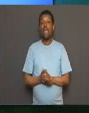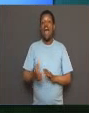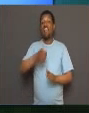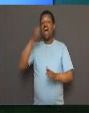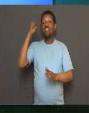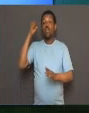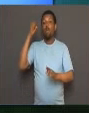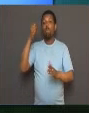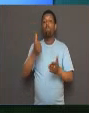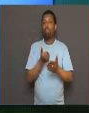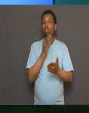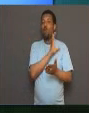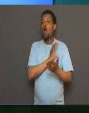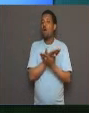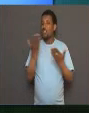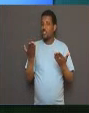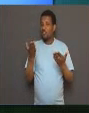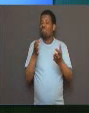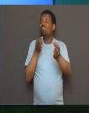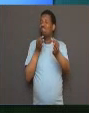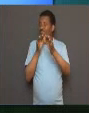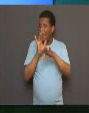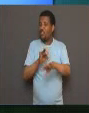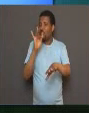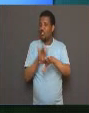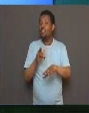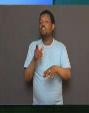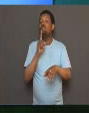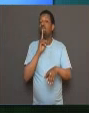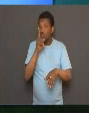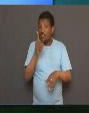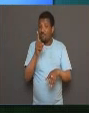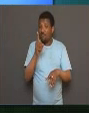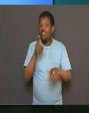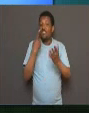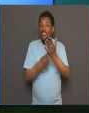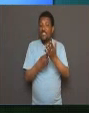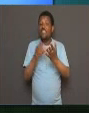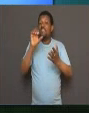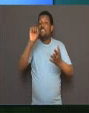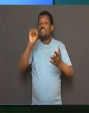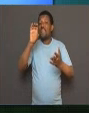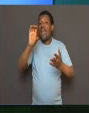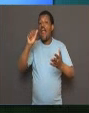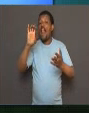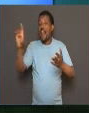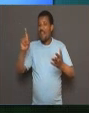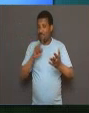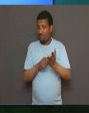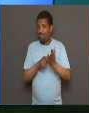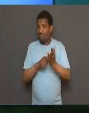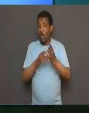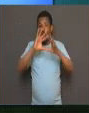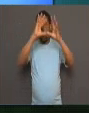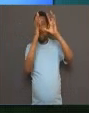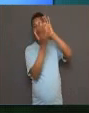Another property worth mentioning is the fact that the scale on the surface of a